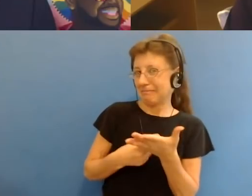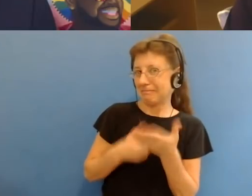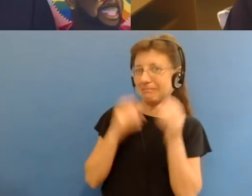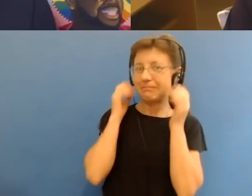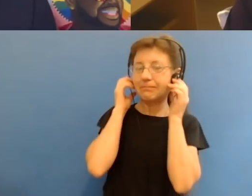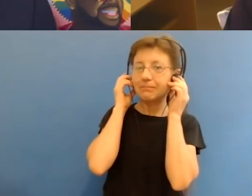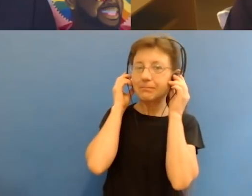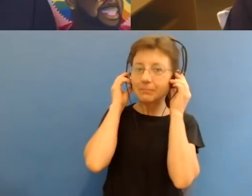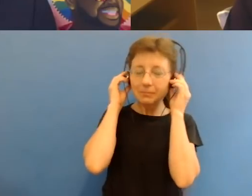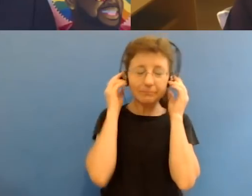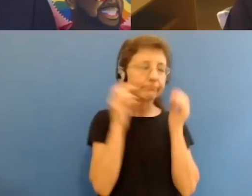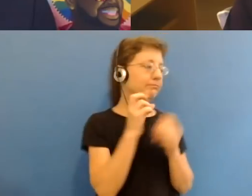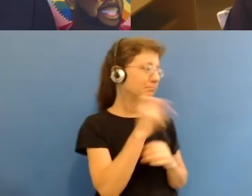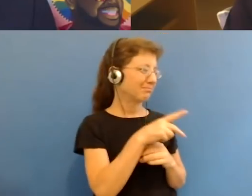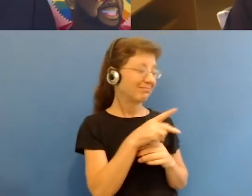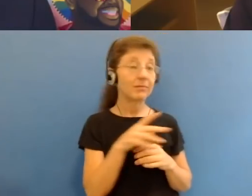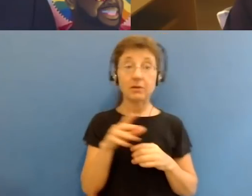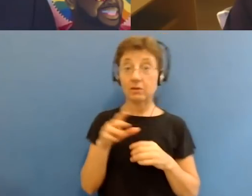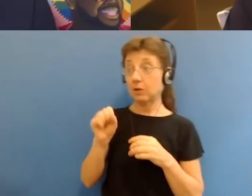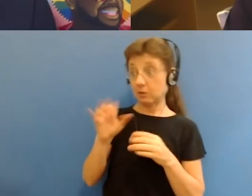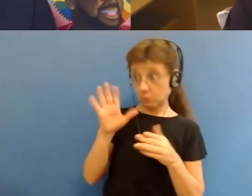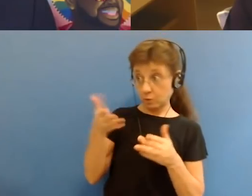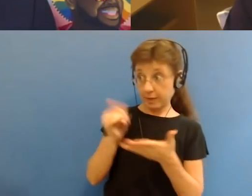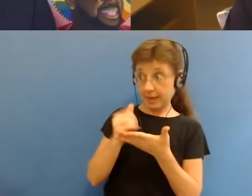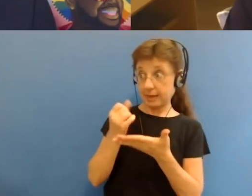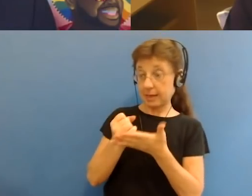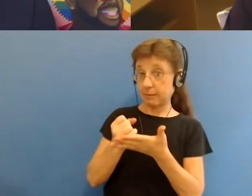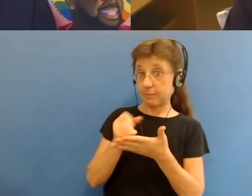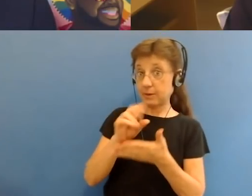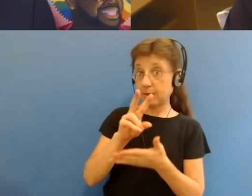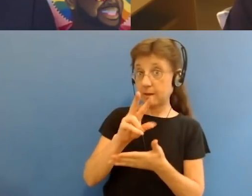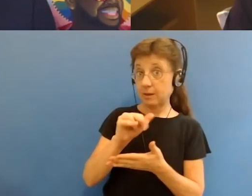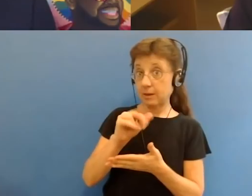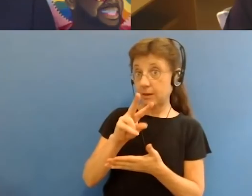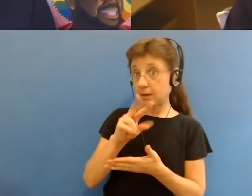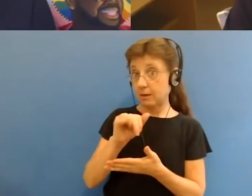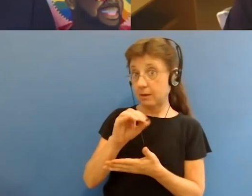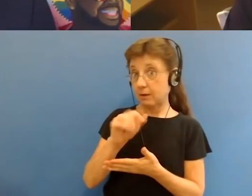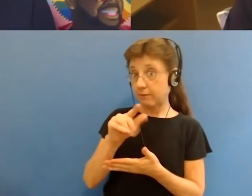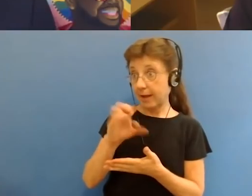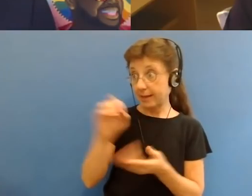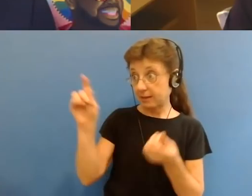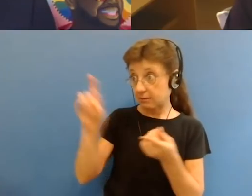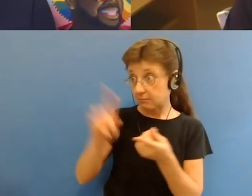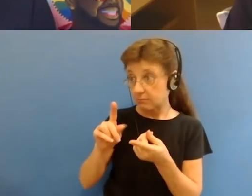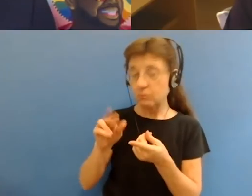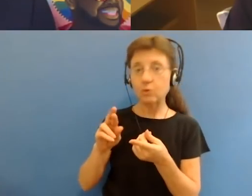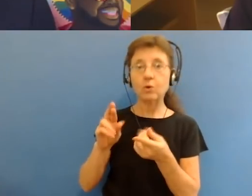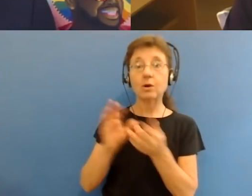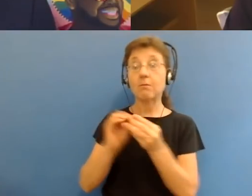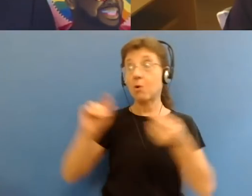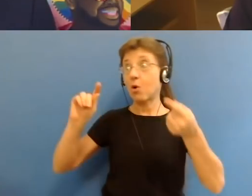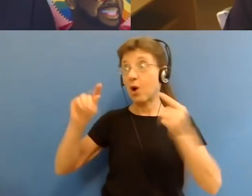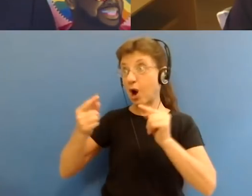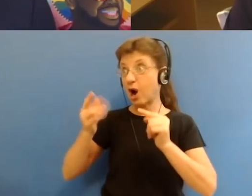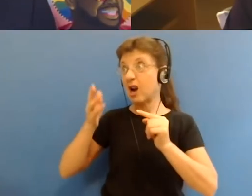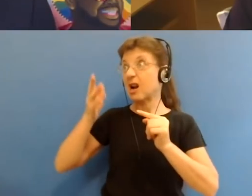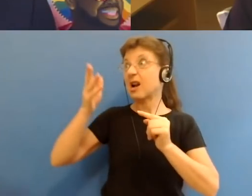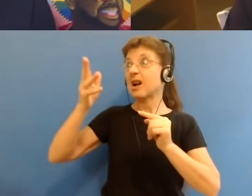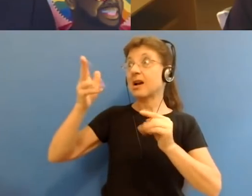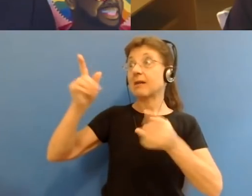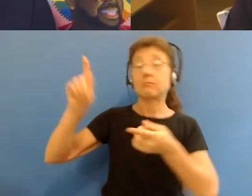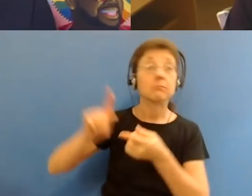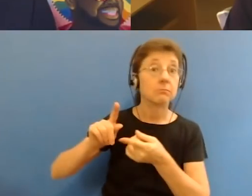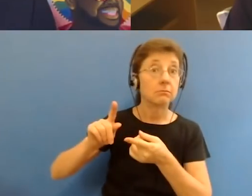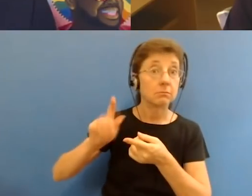yeah, will this reduce violence? Will this reduce greater harm in the future? And I think that there is something